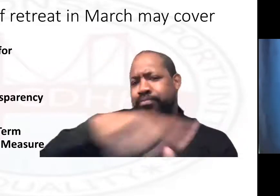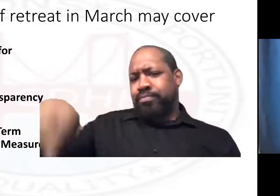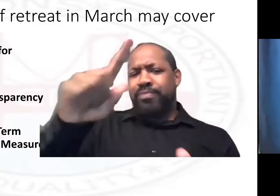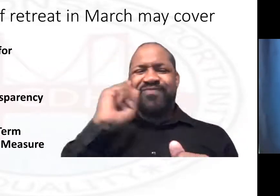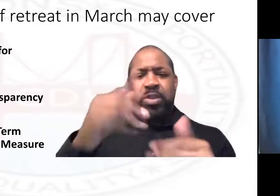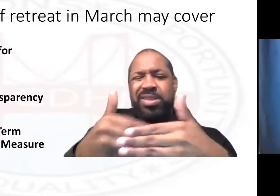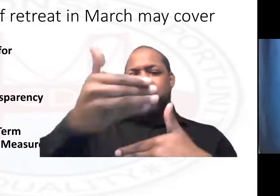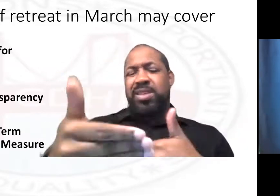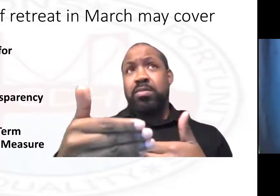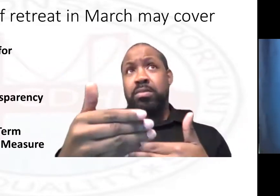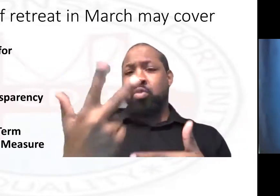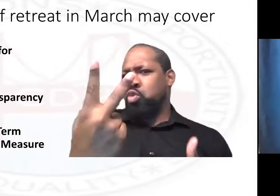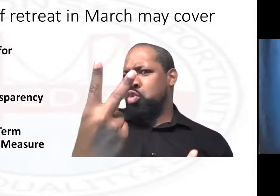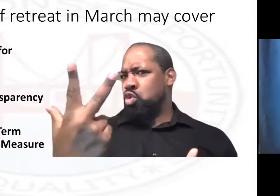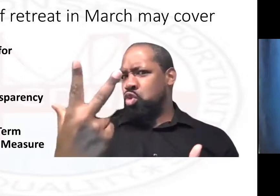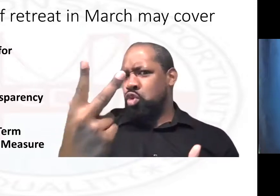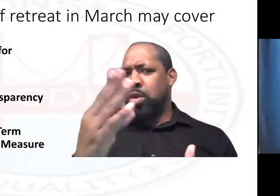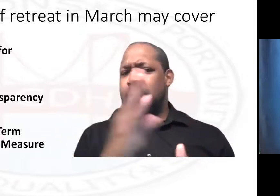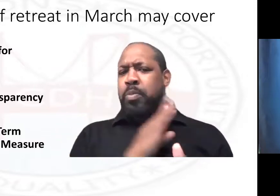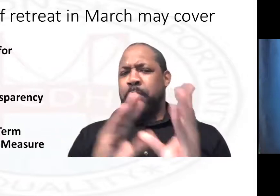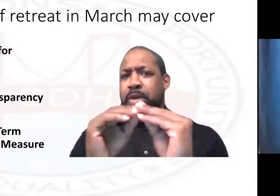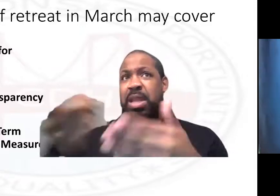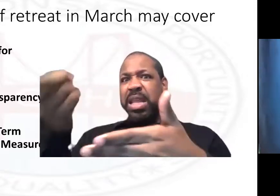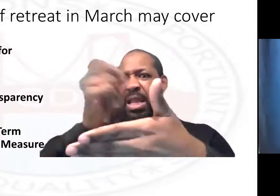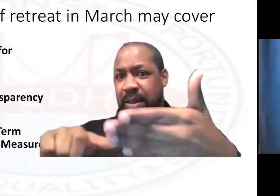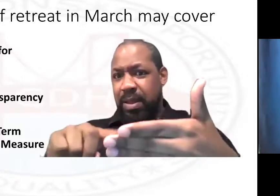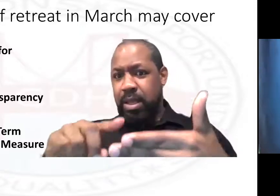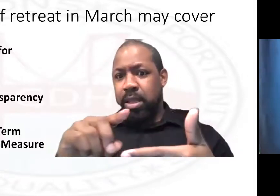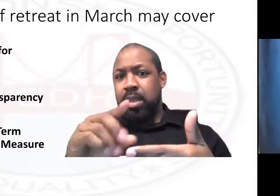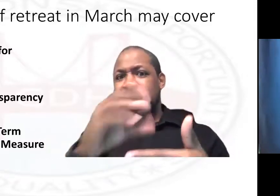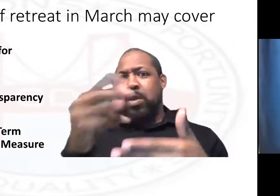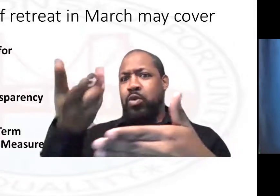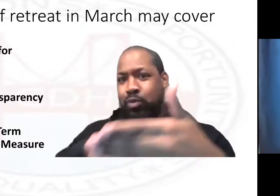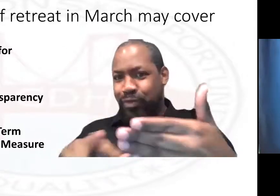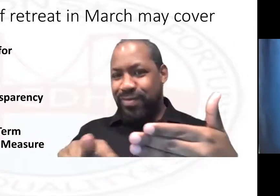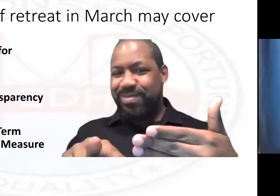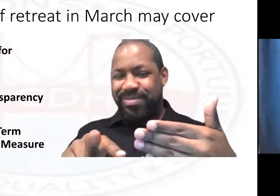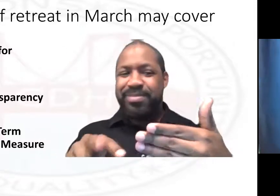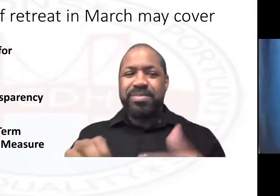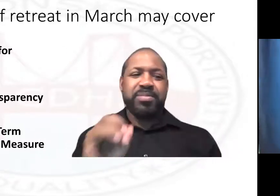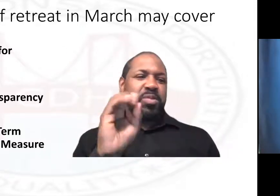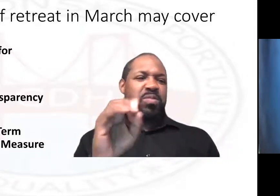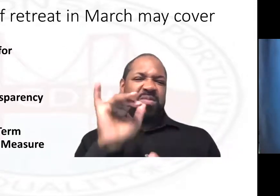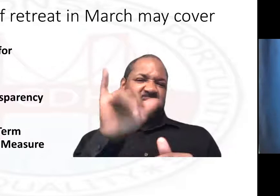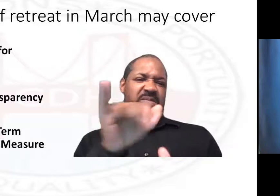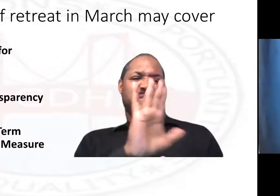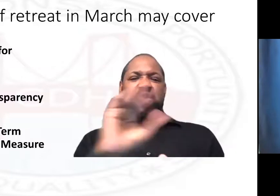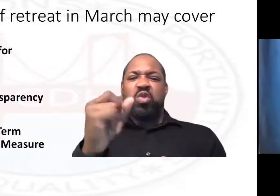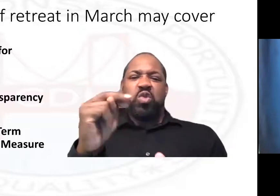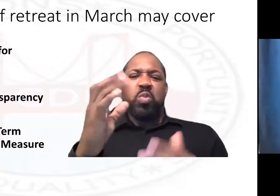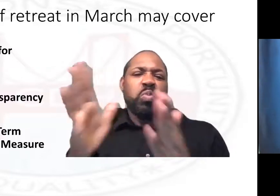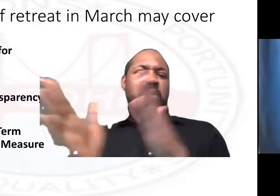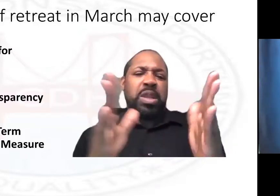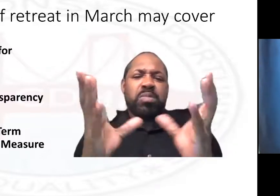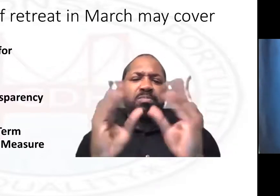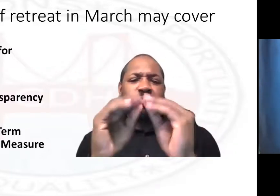I think the goal at this point would be, I think there are 2 or 3 board members next week, and then 2 weeks